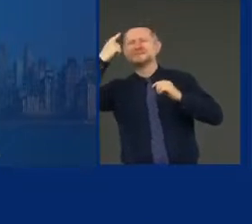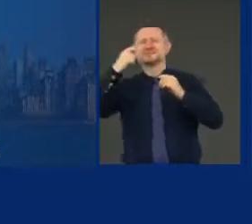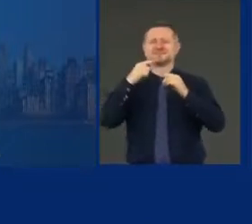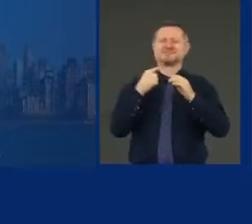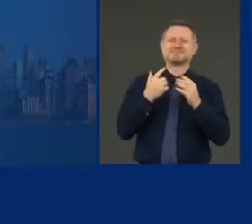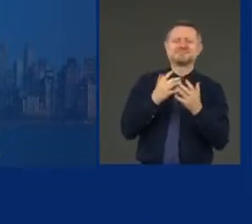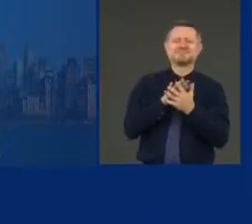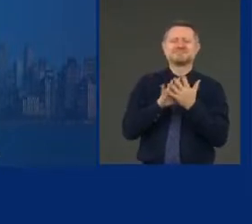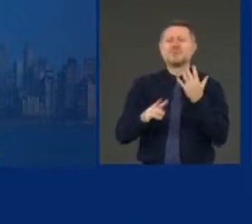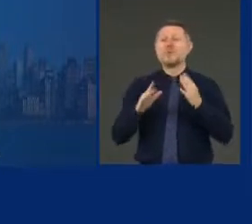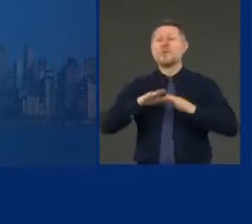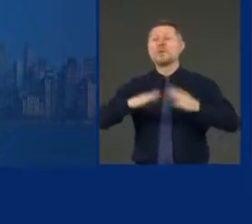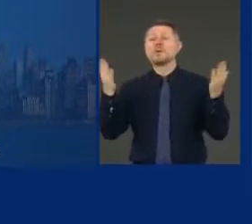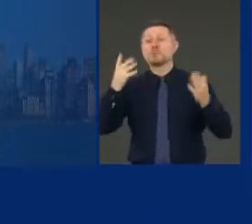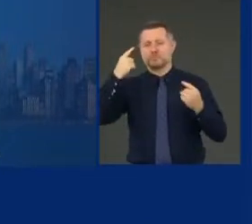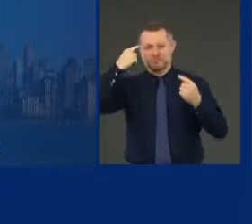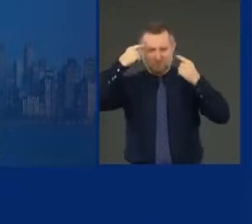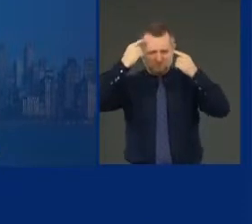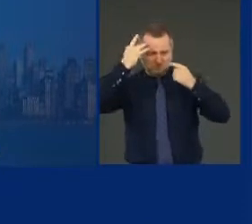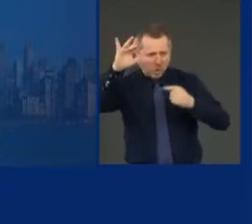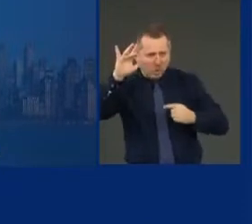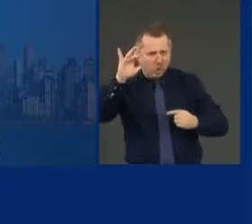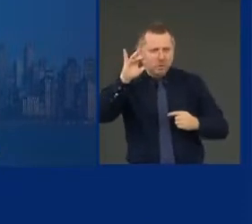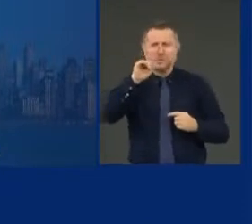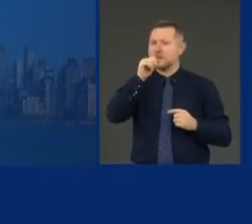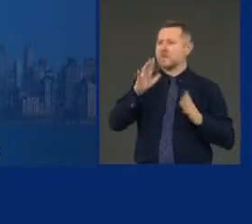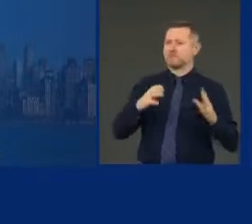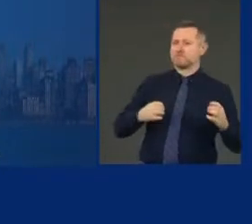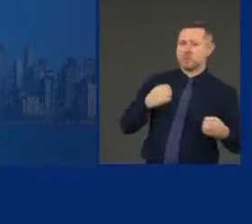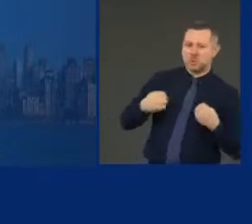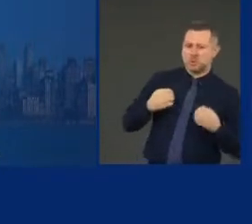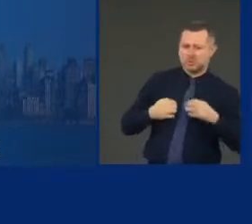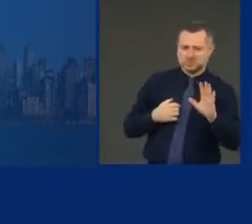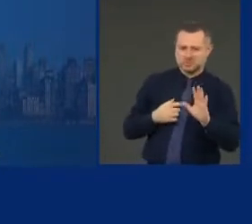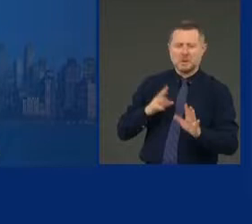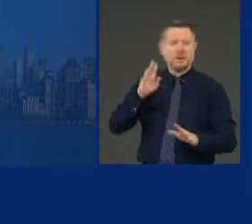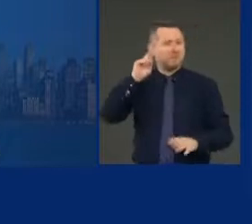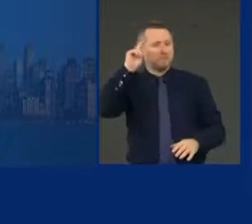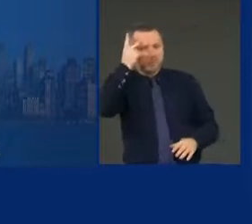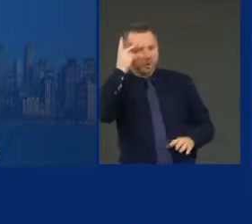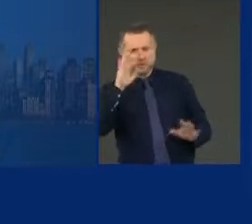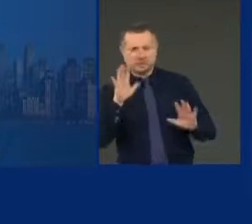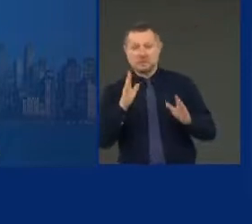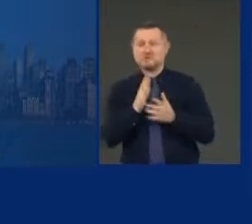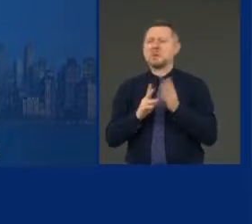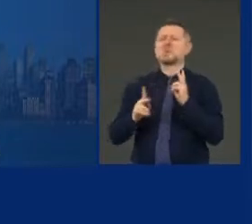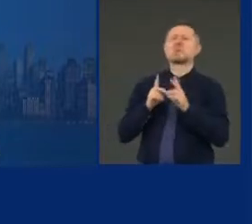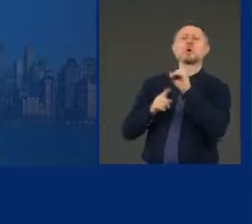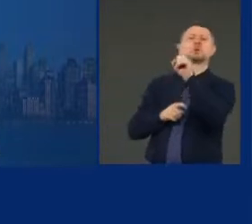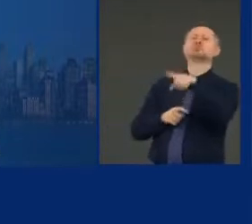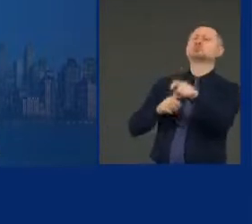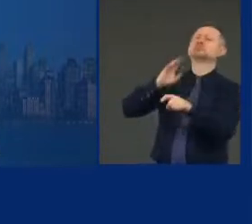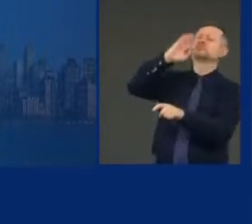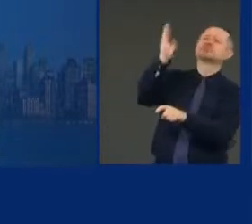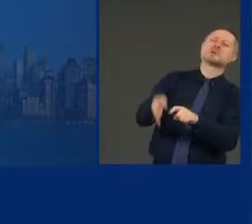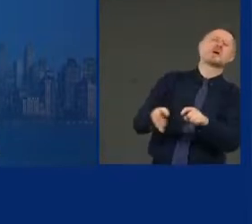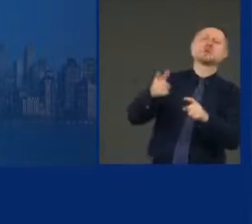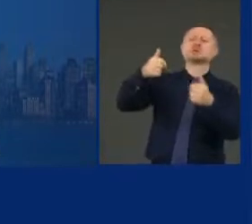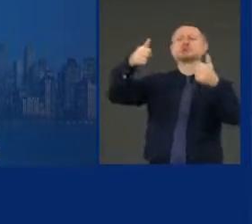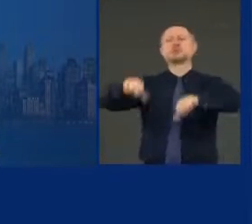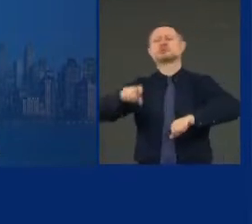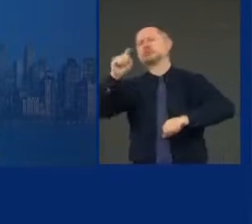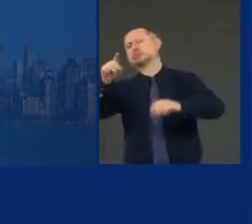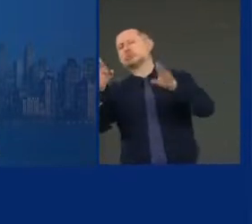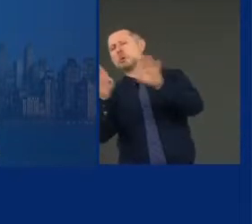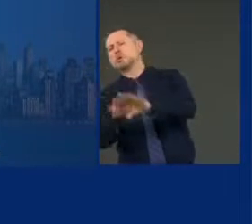not politics. Some people want to open. We should have never closed, right, when we started. This was just